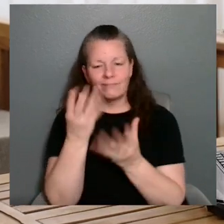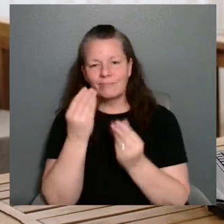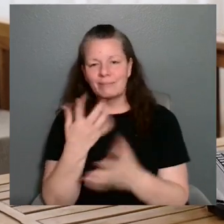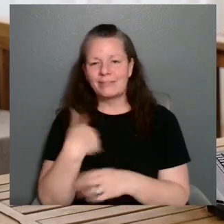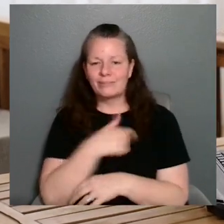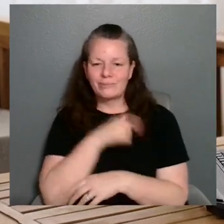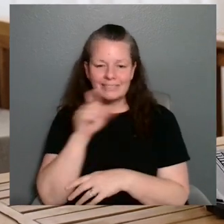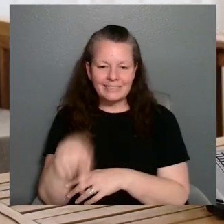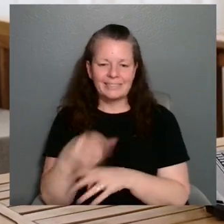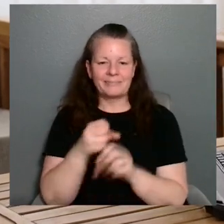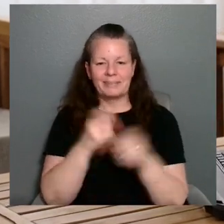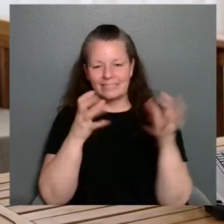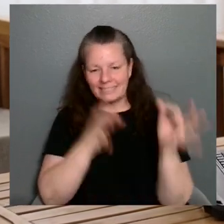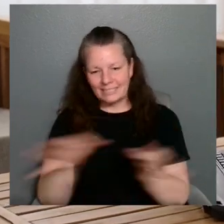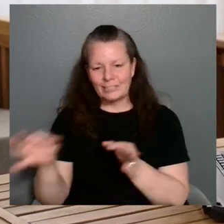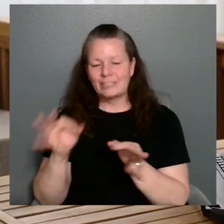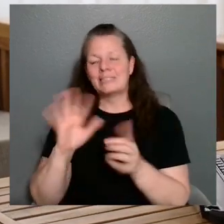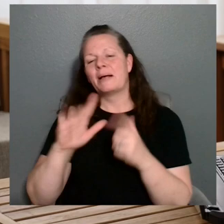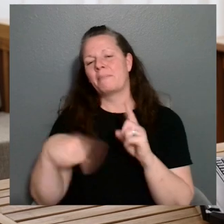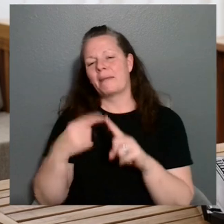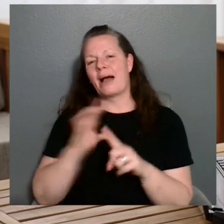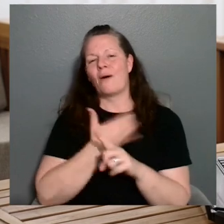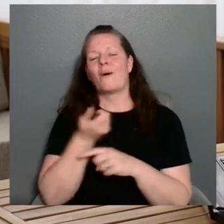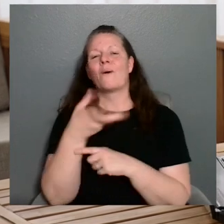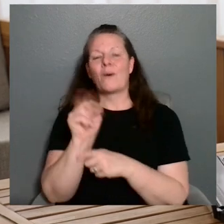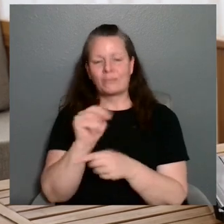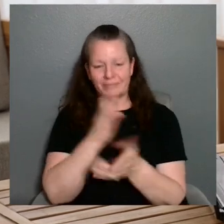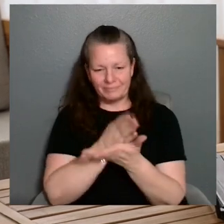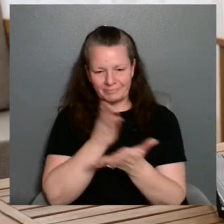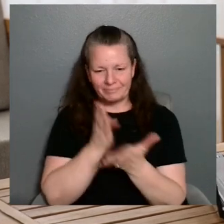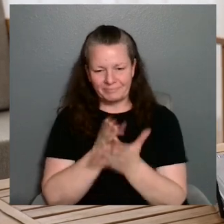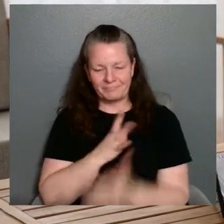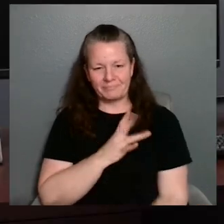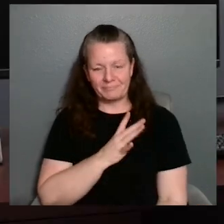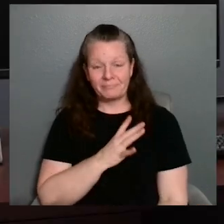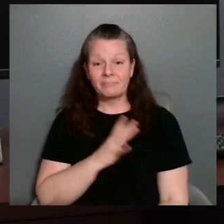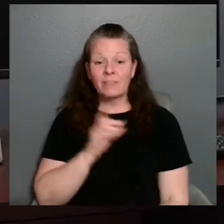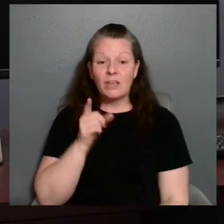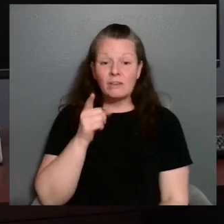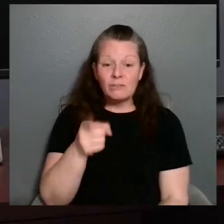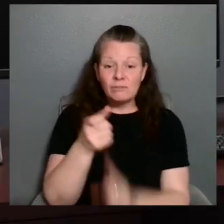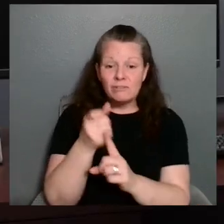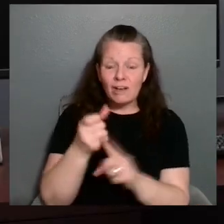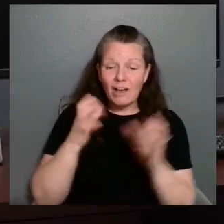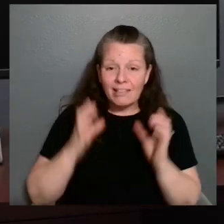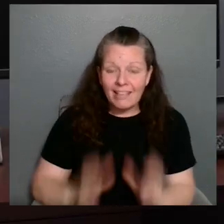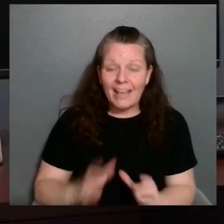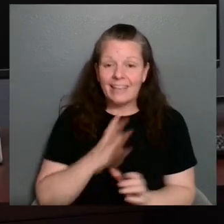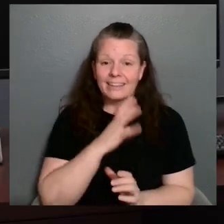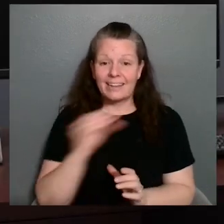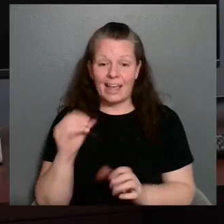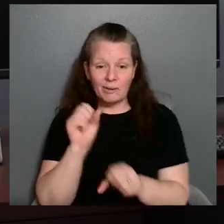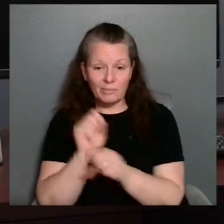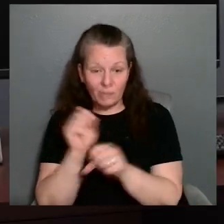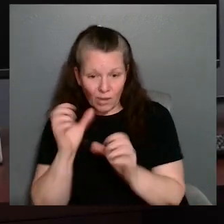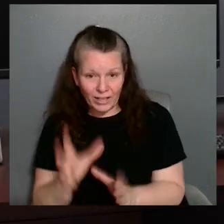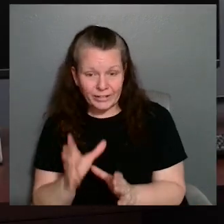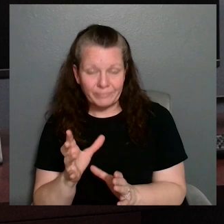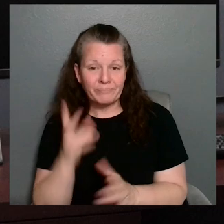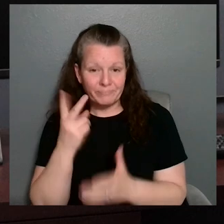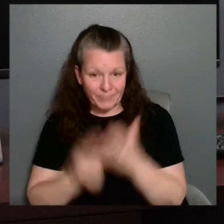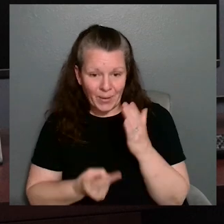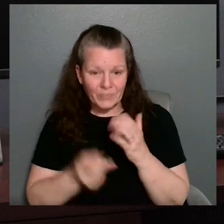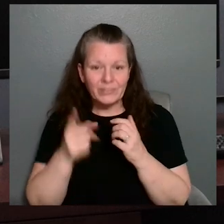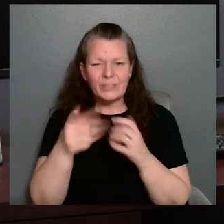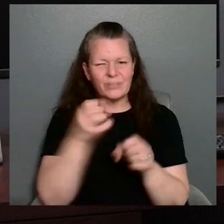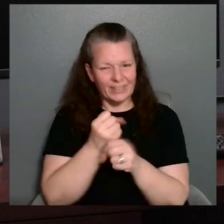we need to make those decisions about our own budget. You as the client are the employer,